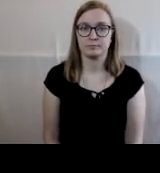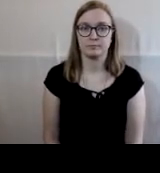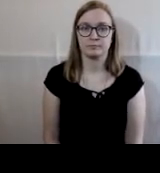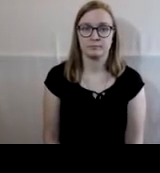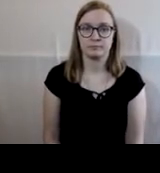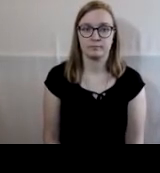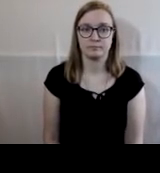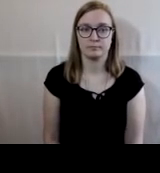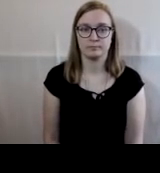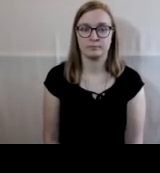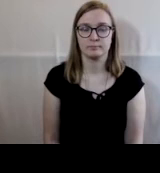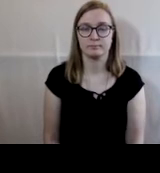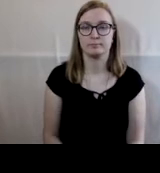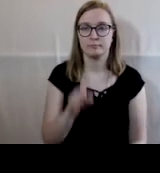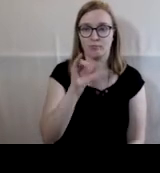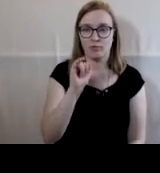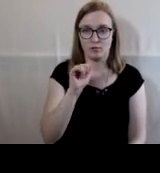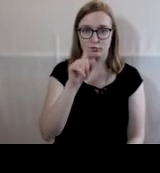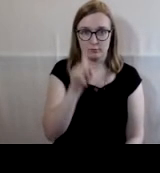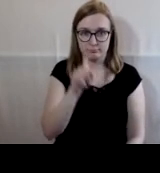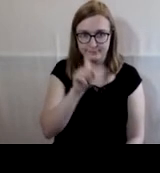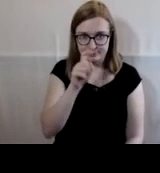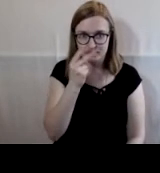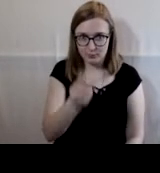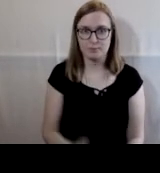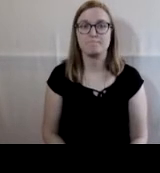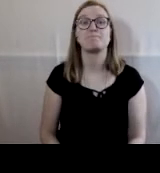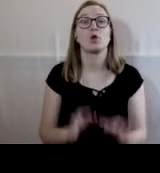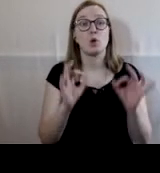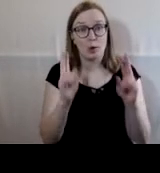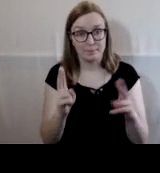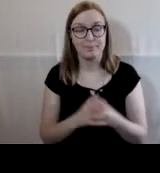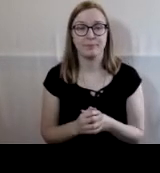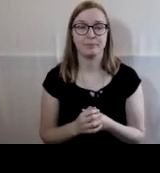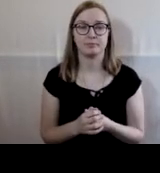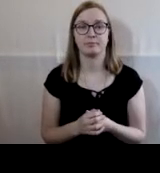Sorry, I'll just go through. Yeah. Okay, so